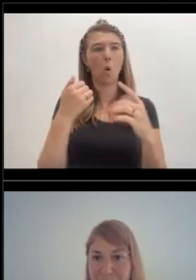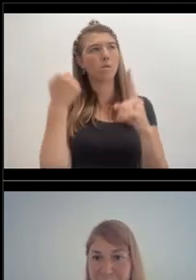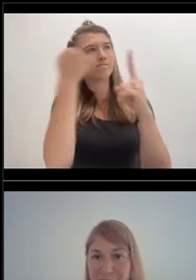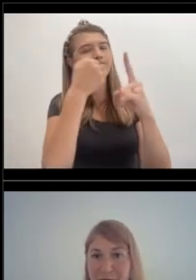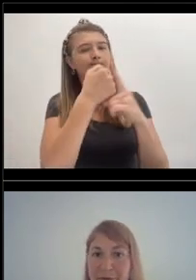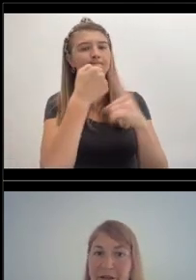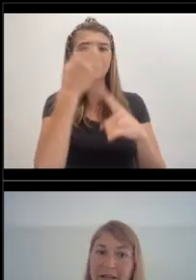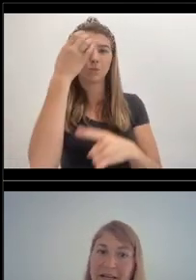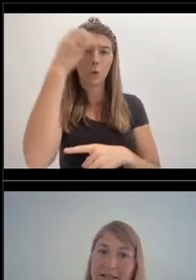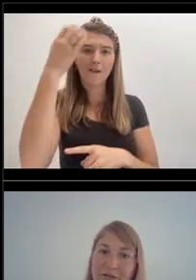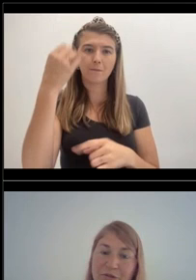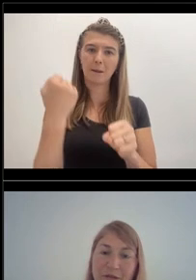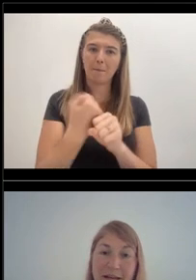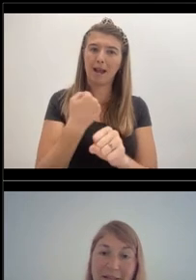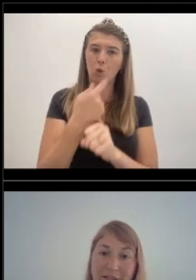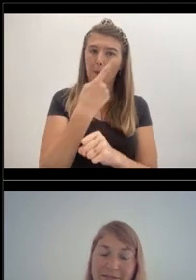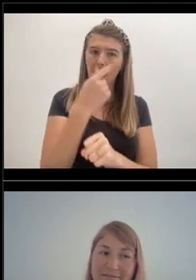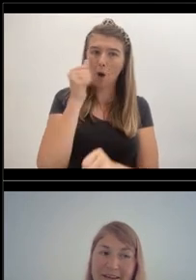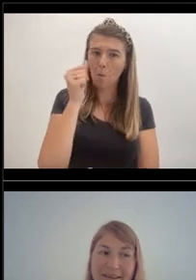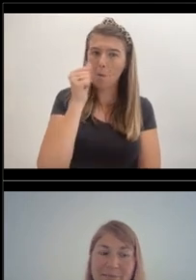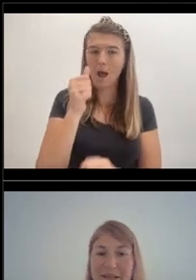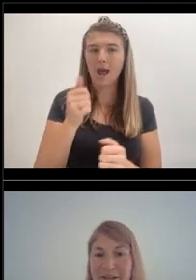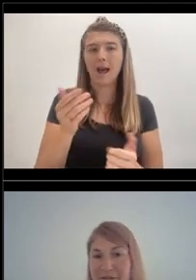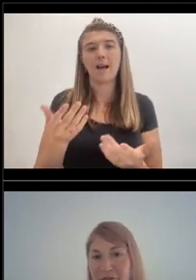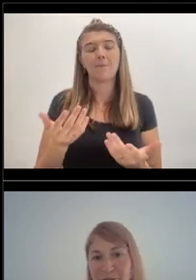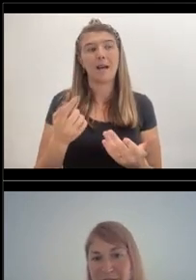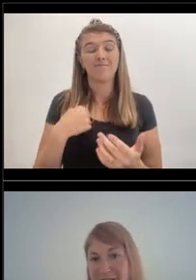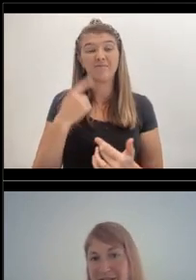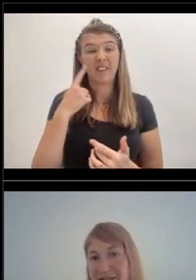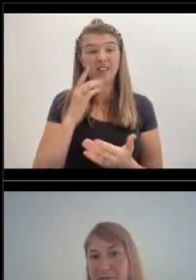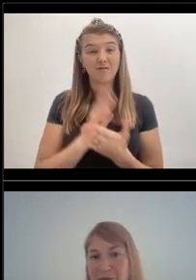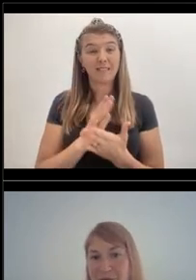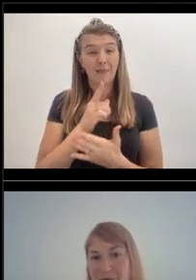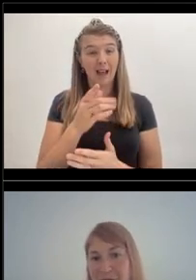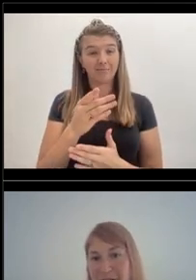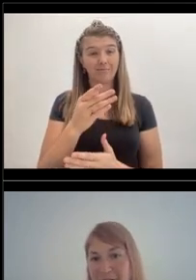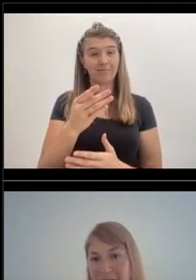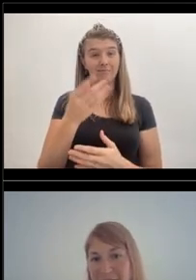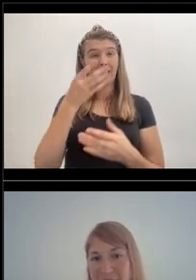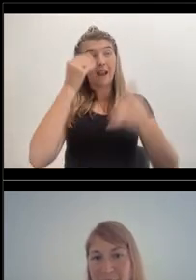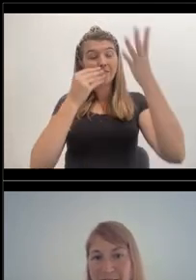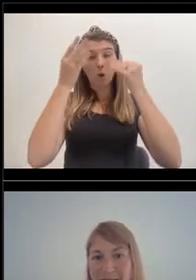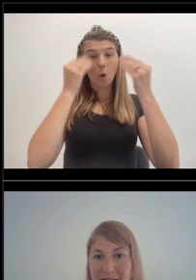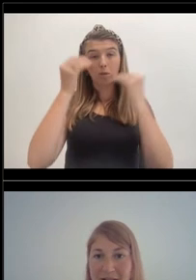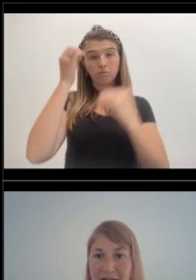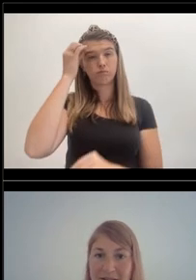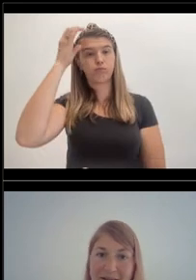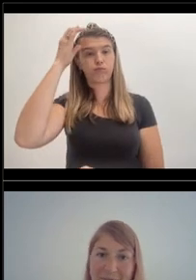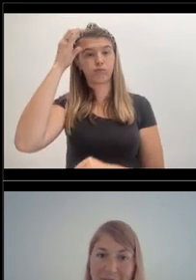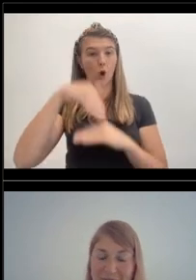way possible. And to I think being informed is the most important thing on this topic.